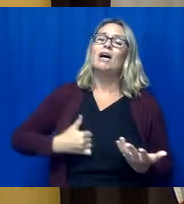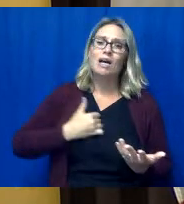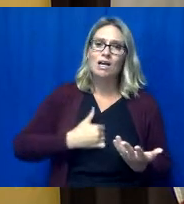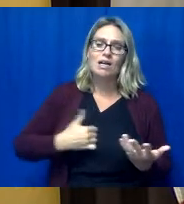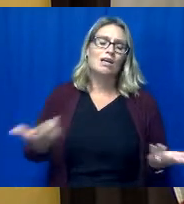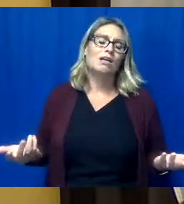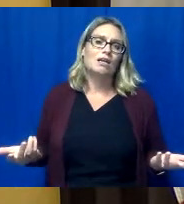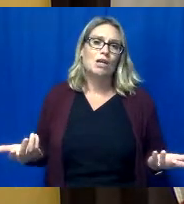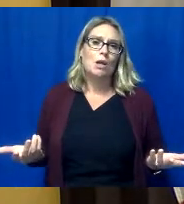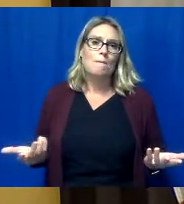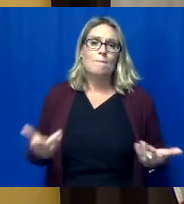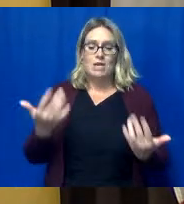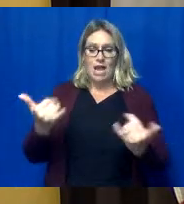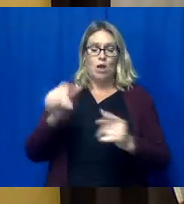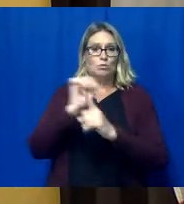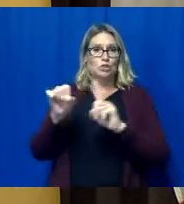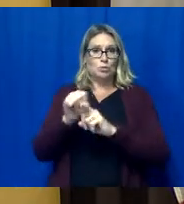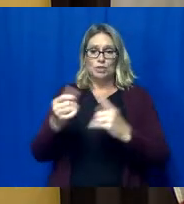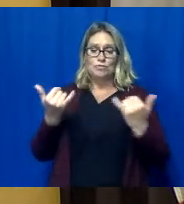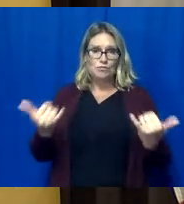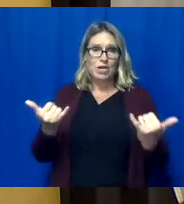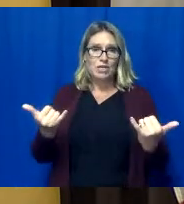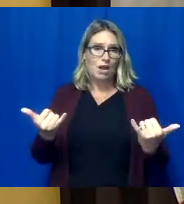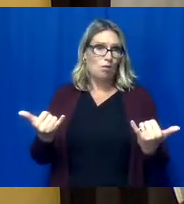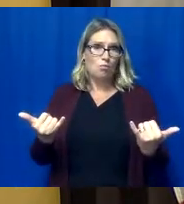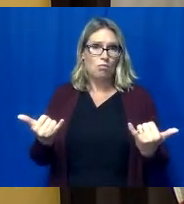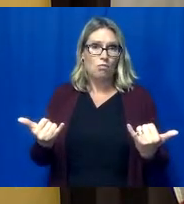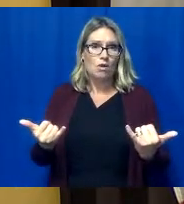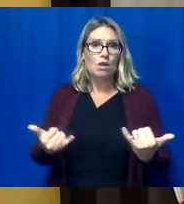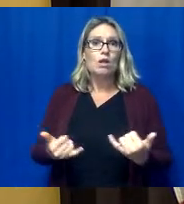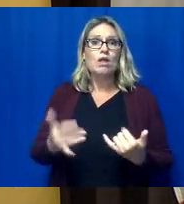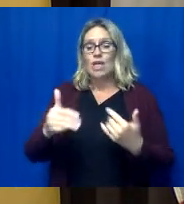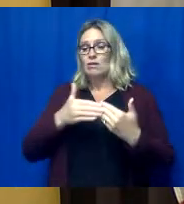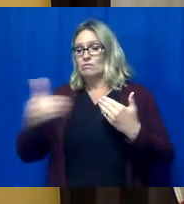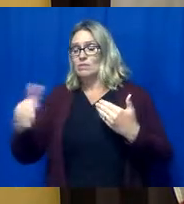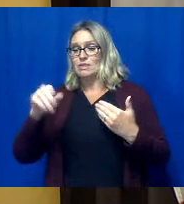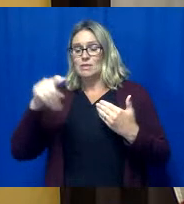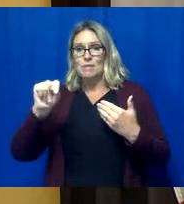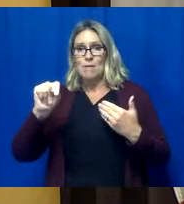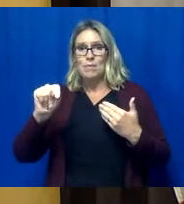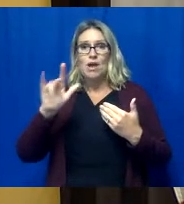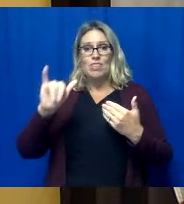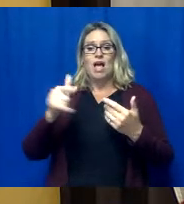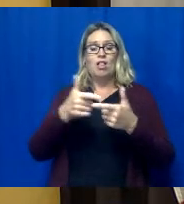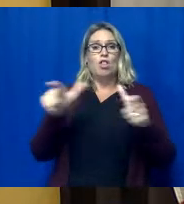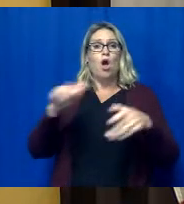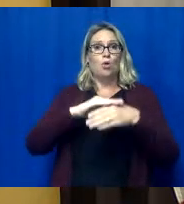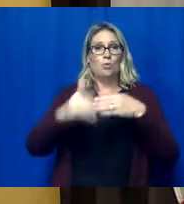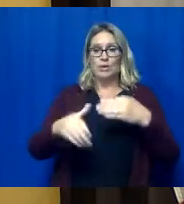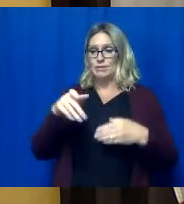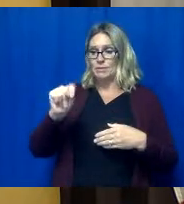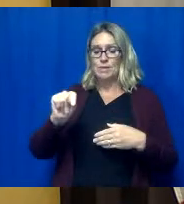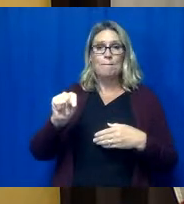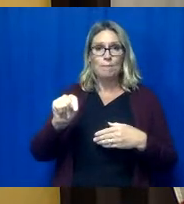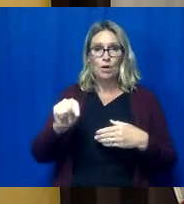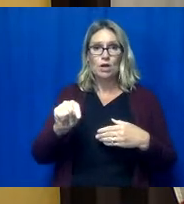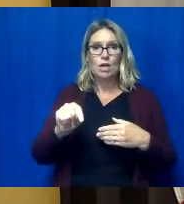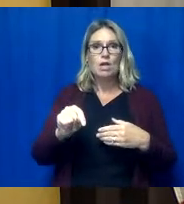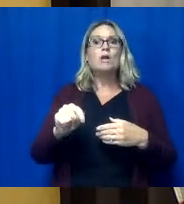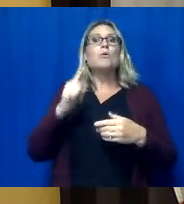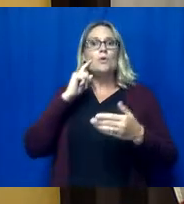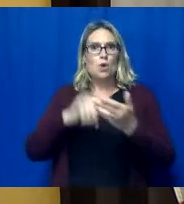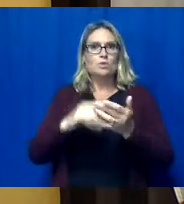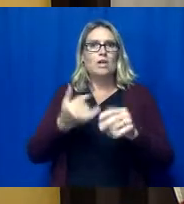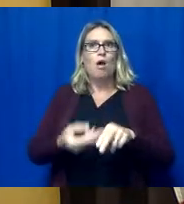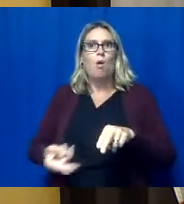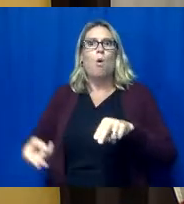situation we're in. As you know, this really kind of came after September, a long weekend, and then it has ramped up quickly, and that's